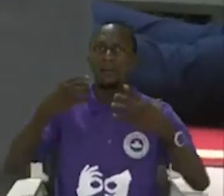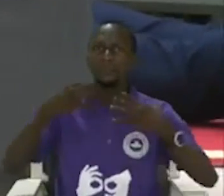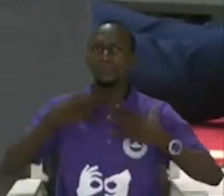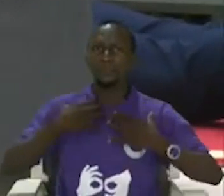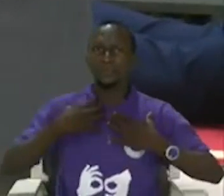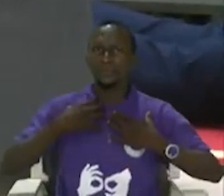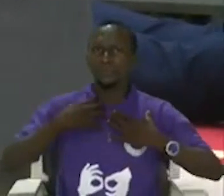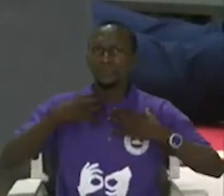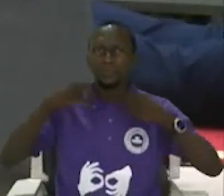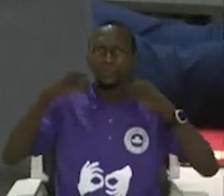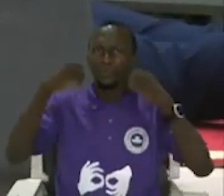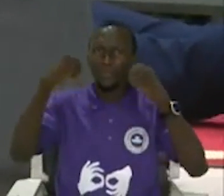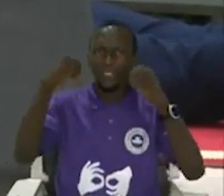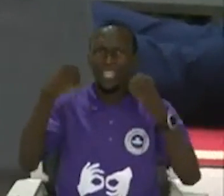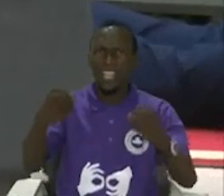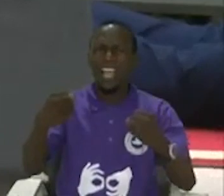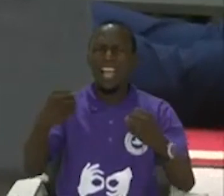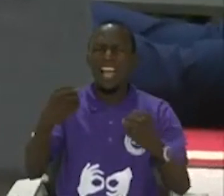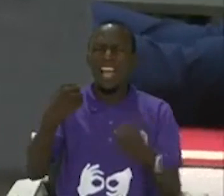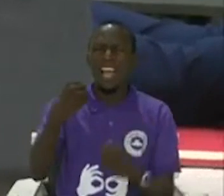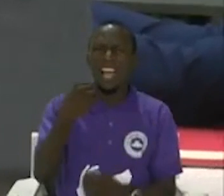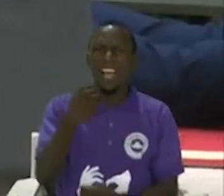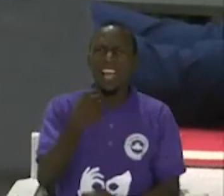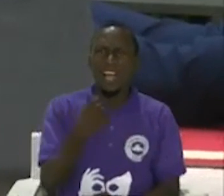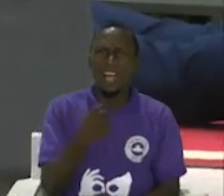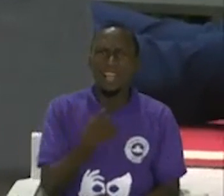Oramu Mila